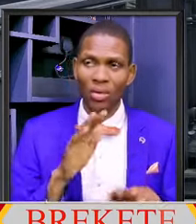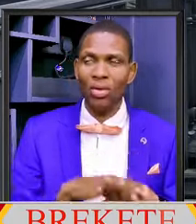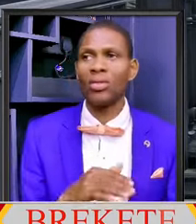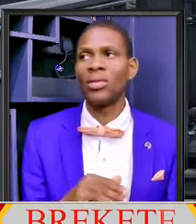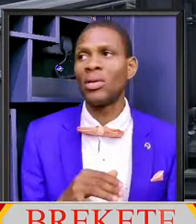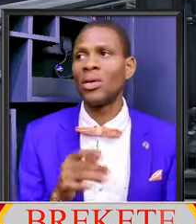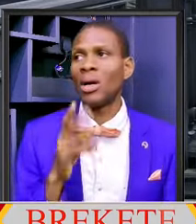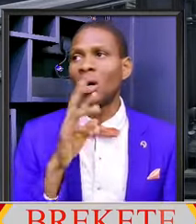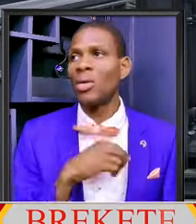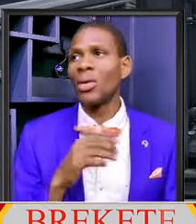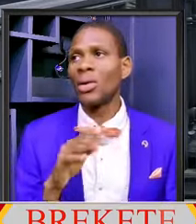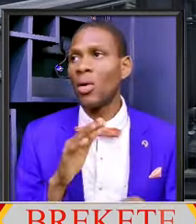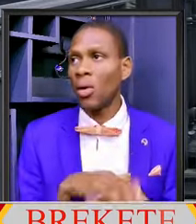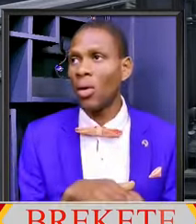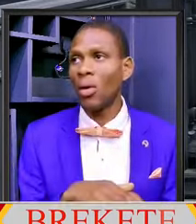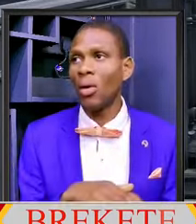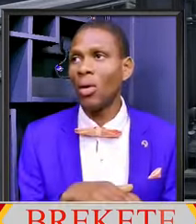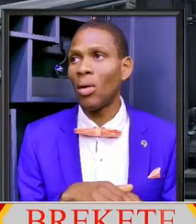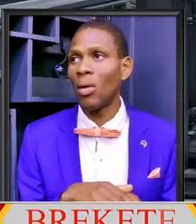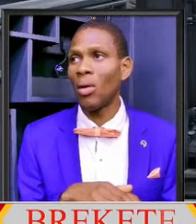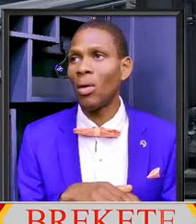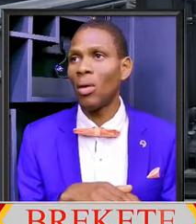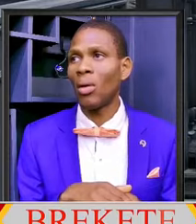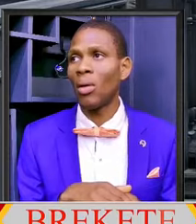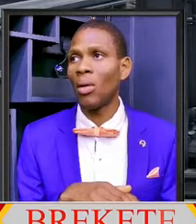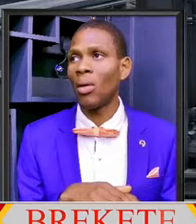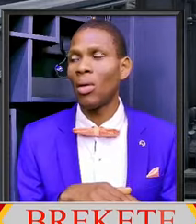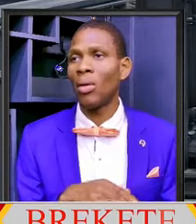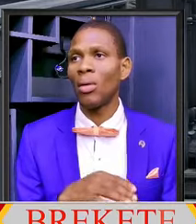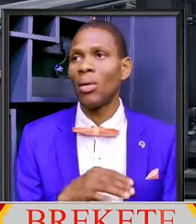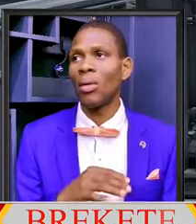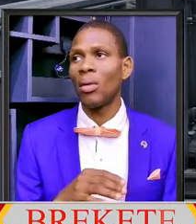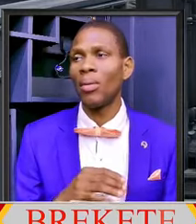Then we go on. Come center. This one.